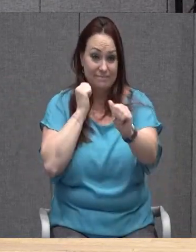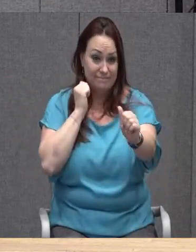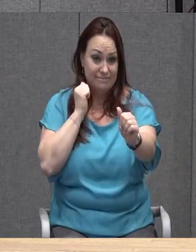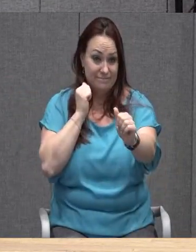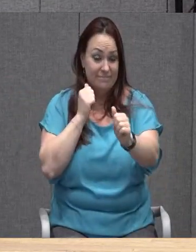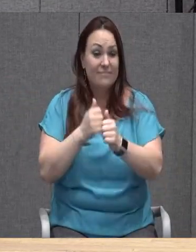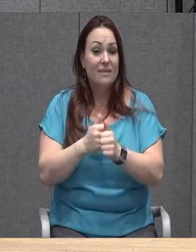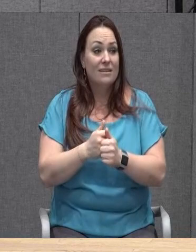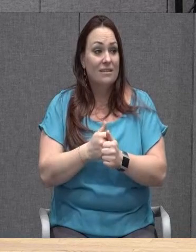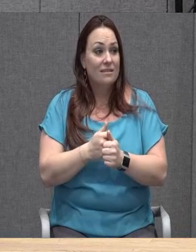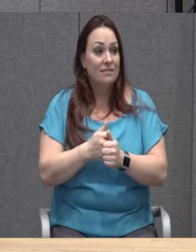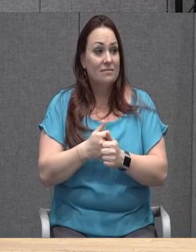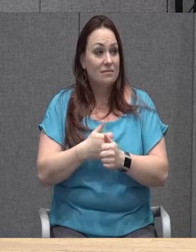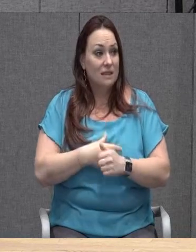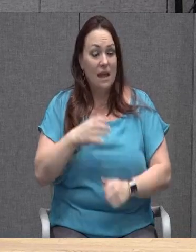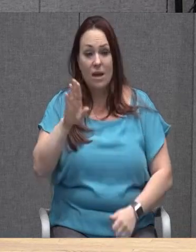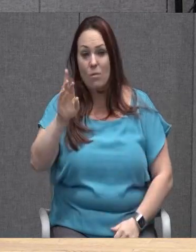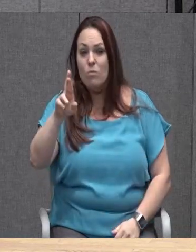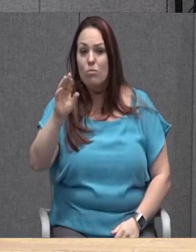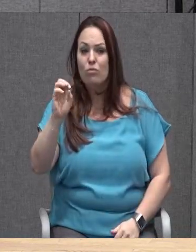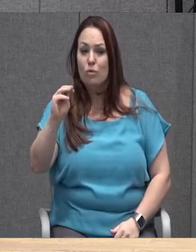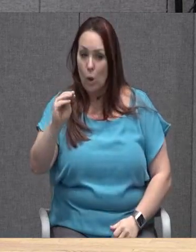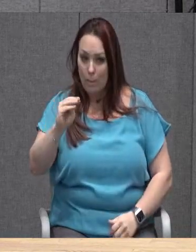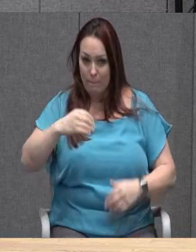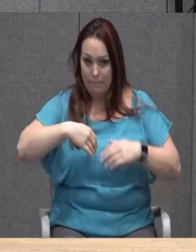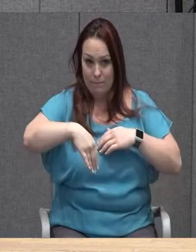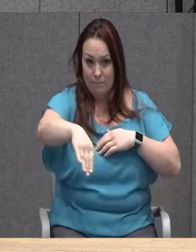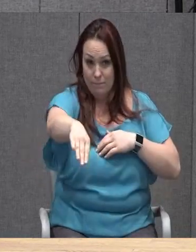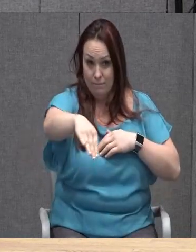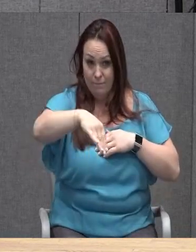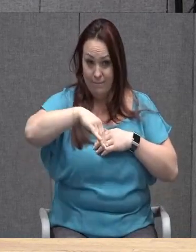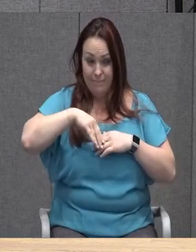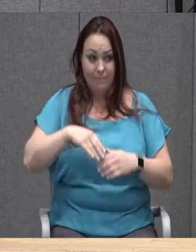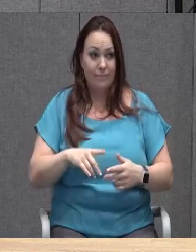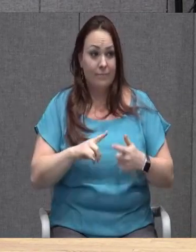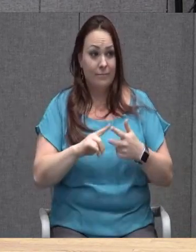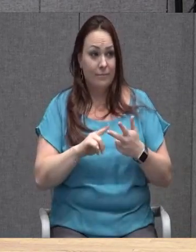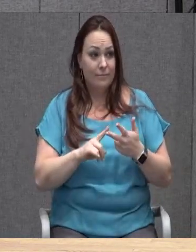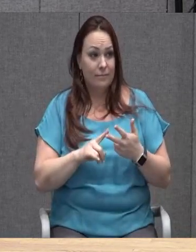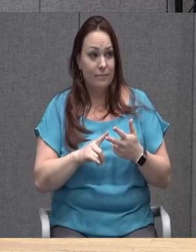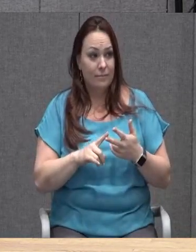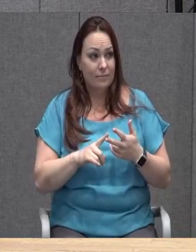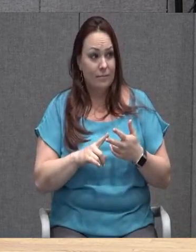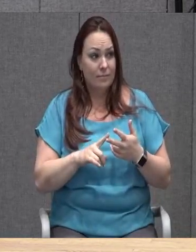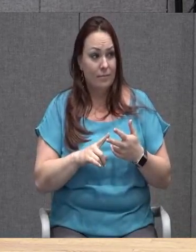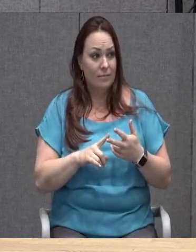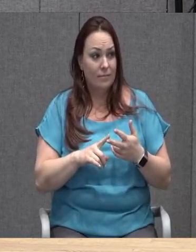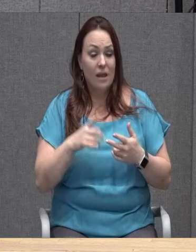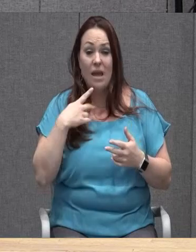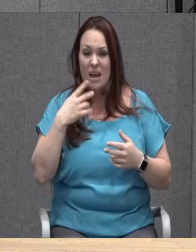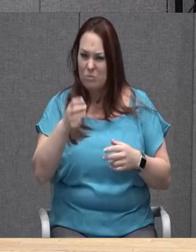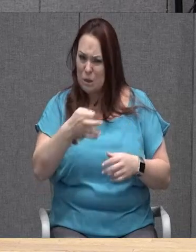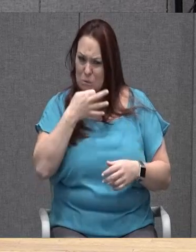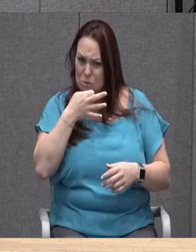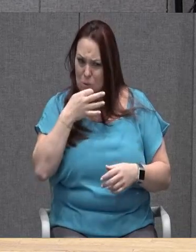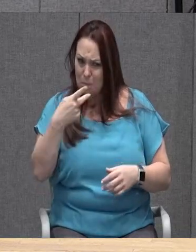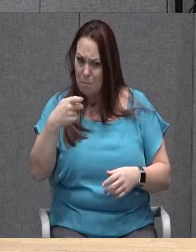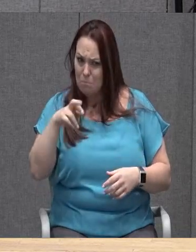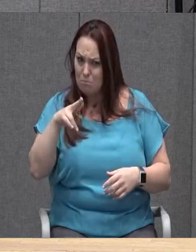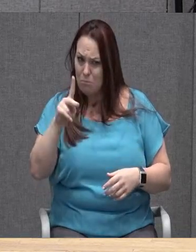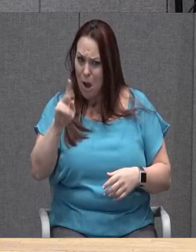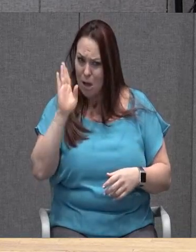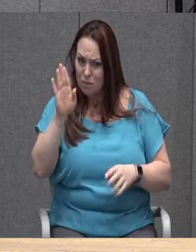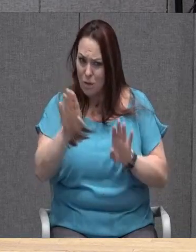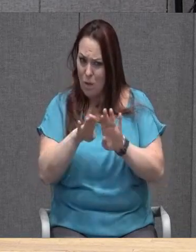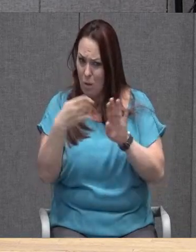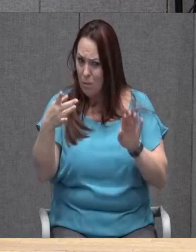Like about the size of a broom, maybe? Maybe, yeah. Okay. All right. Muy bien. And the parks will probably start opening pretty soon, won't they? What do you Yeah. think we have